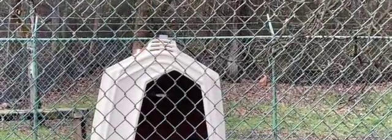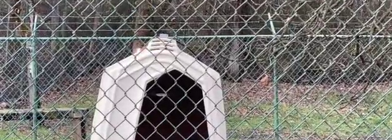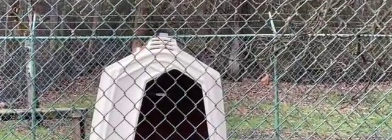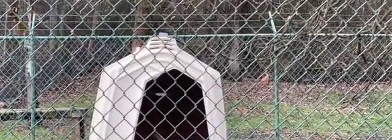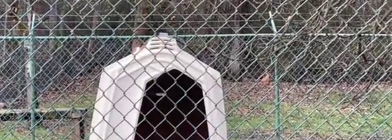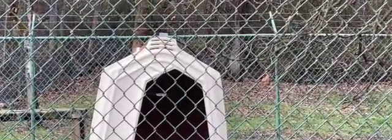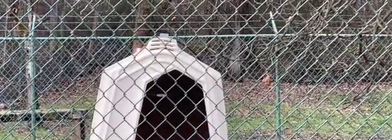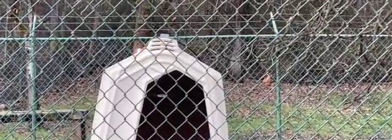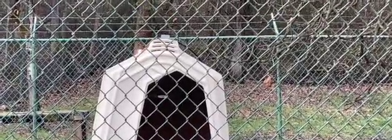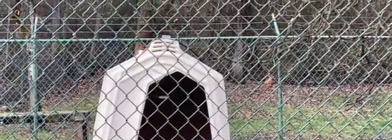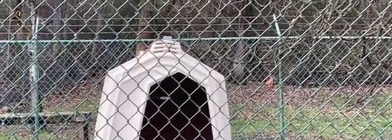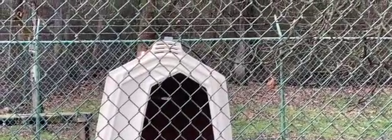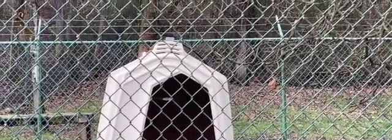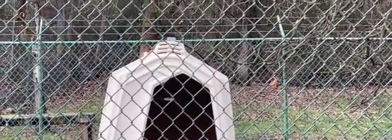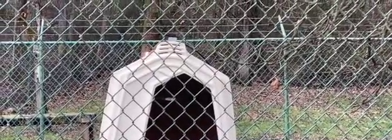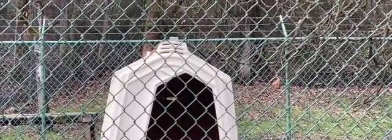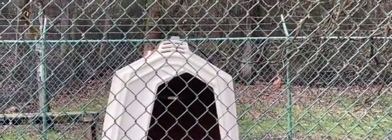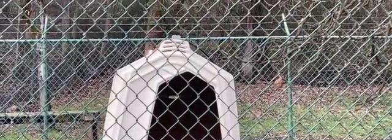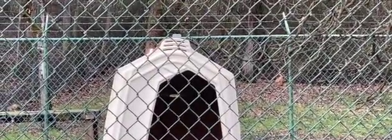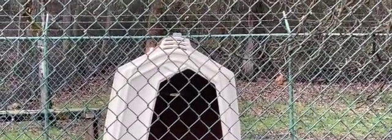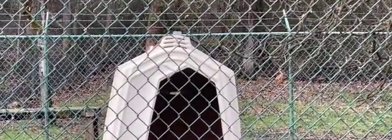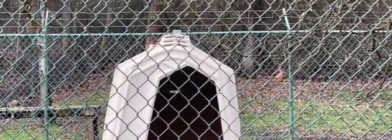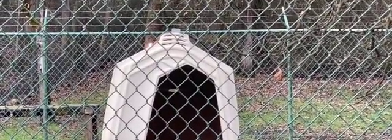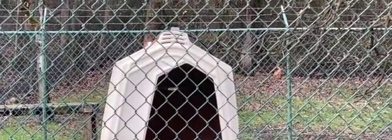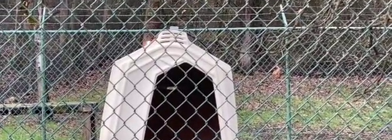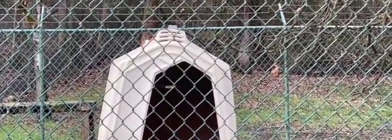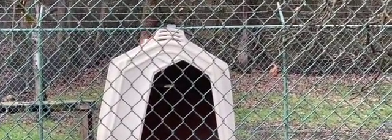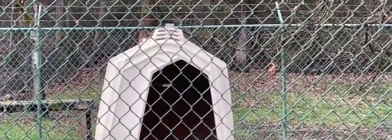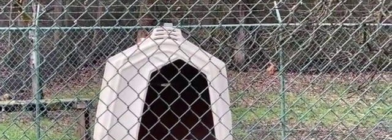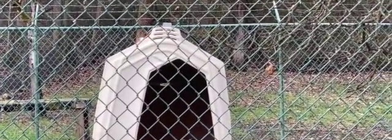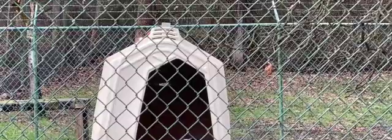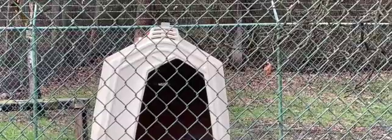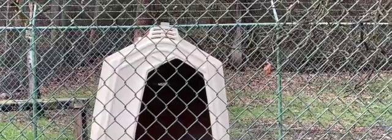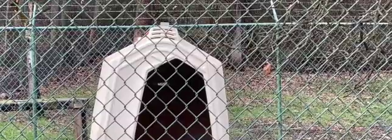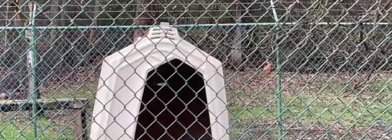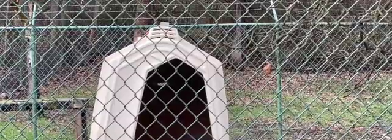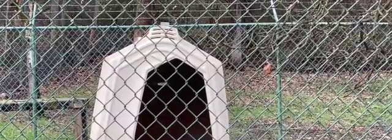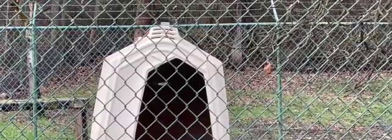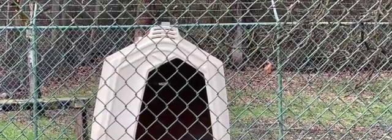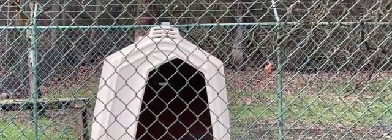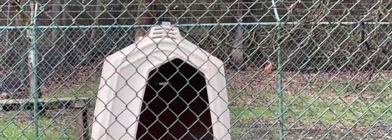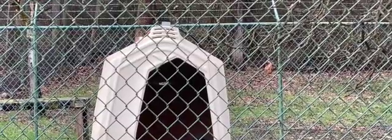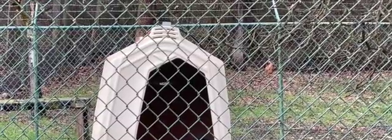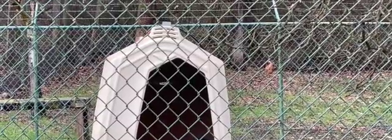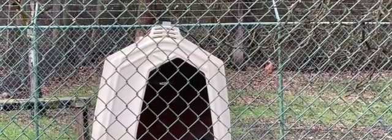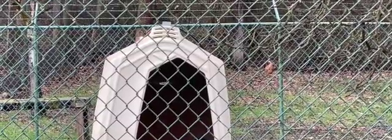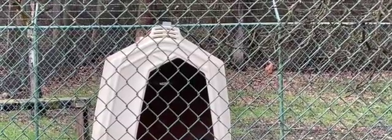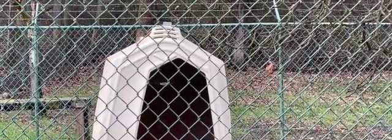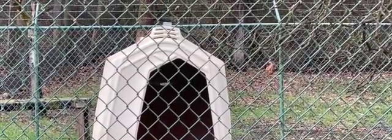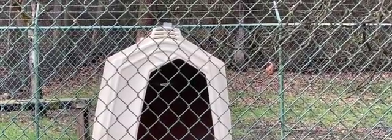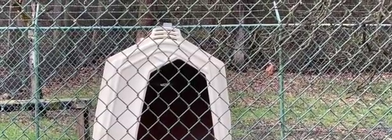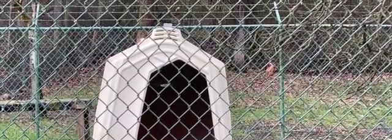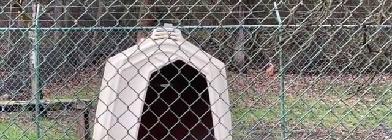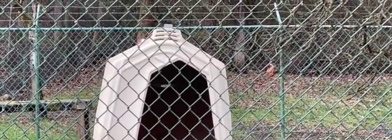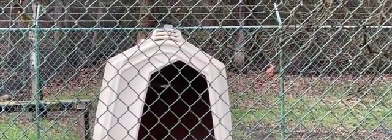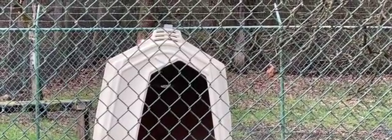a cheetah. Is that not the sweetest ever? Oh my goodness. Okay, I'm gonna get